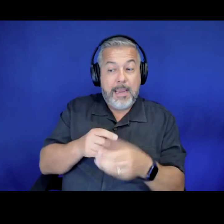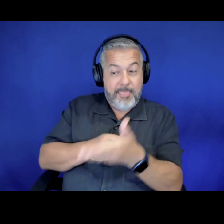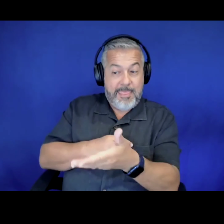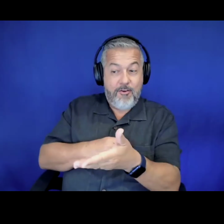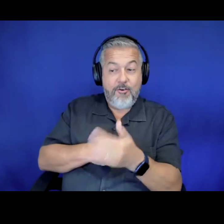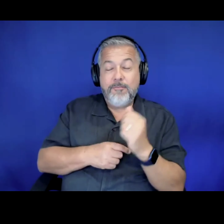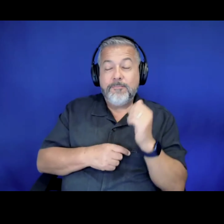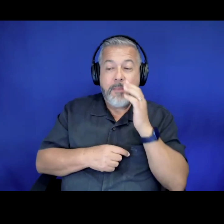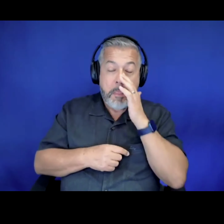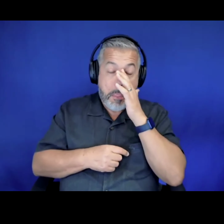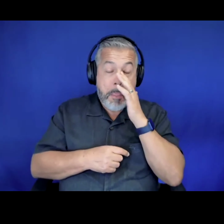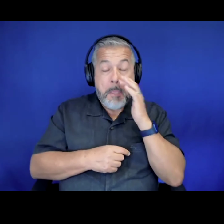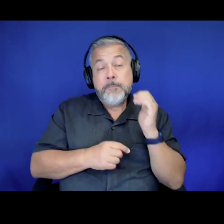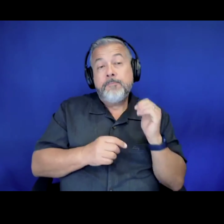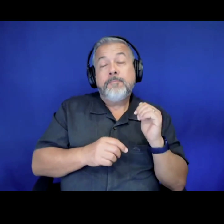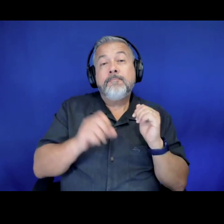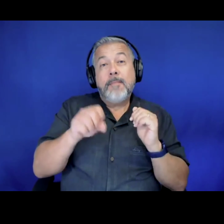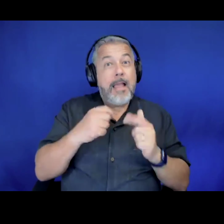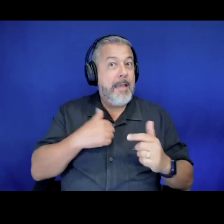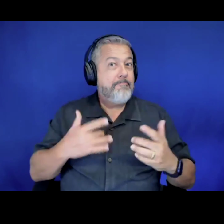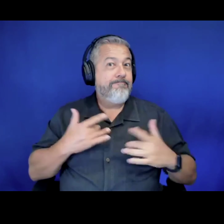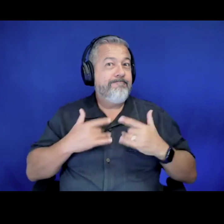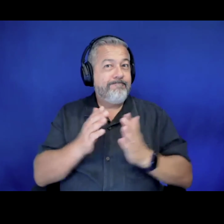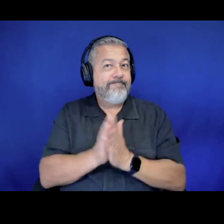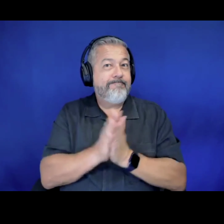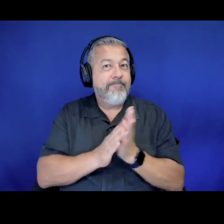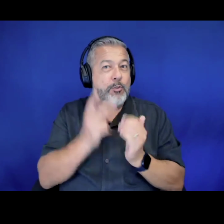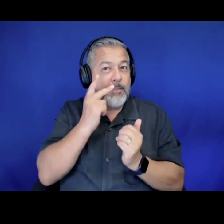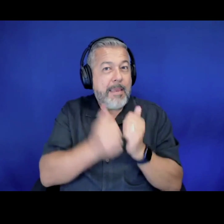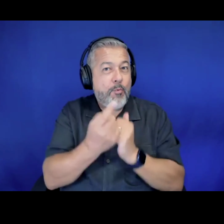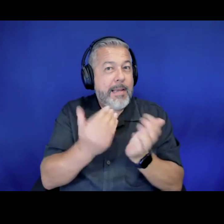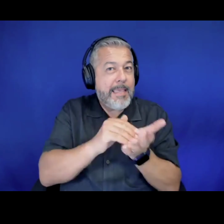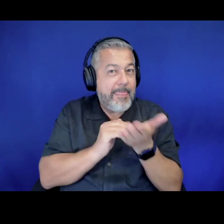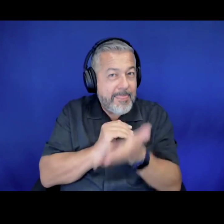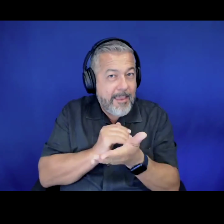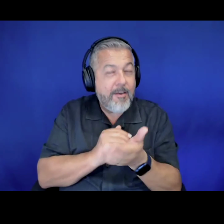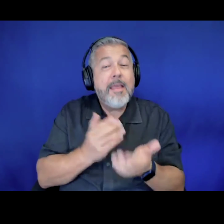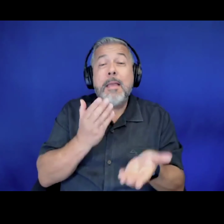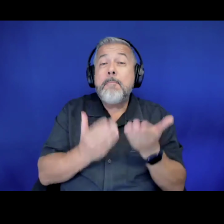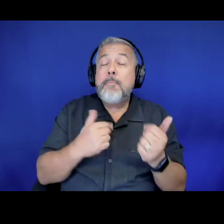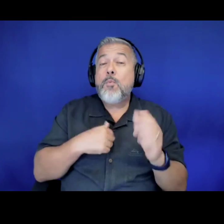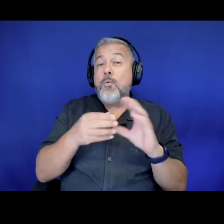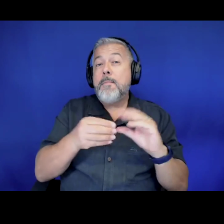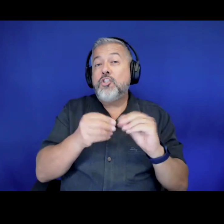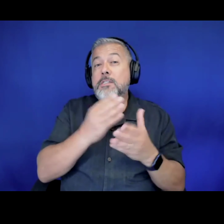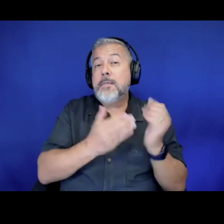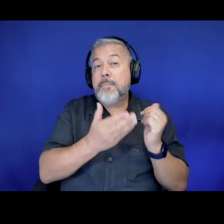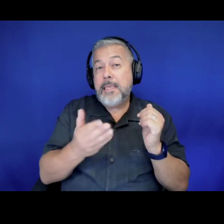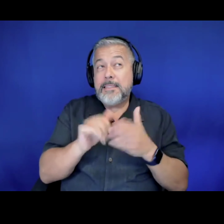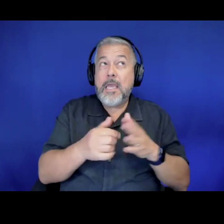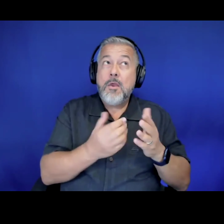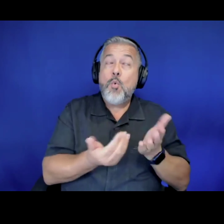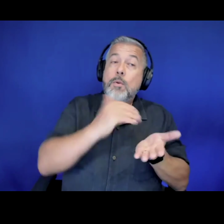digging. But yes, I'm excited to see everyone again there. We might mention some things that we mentioned today, maybe